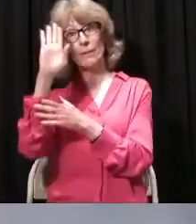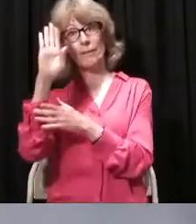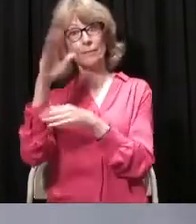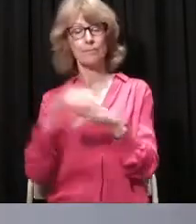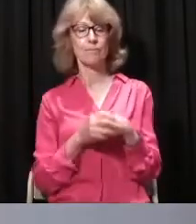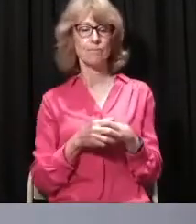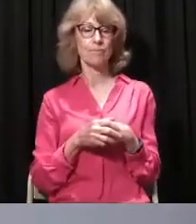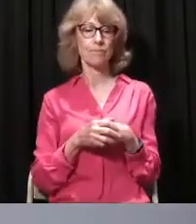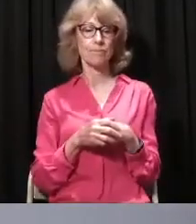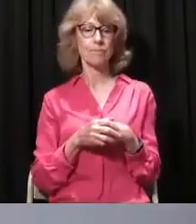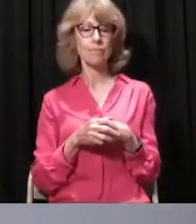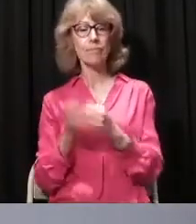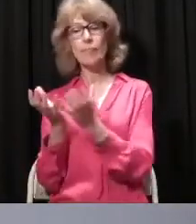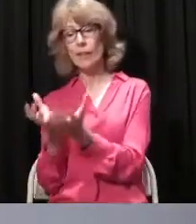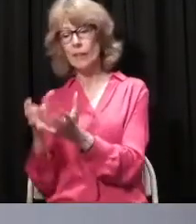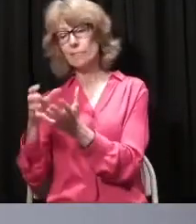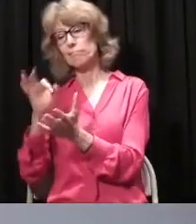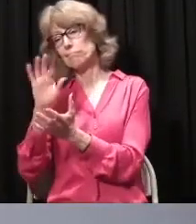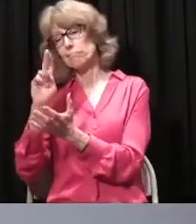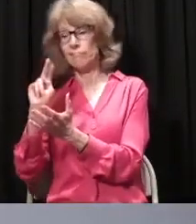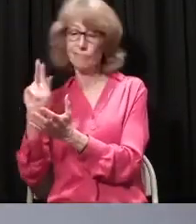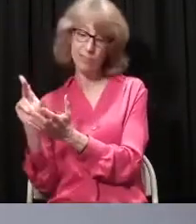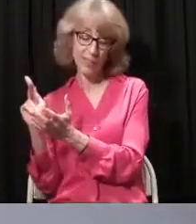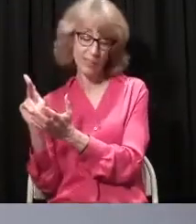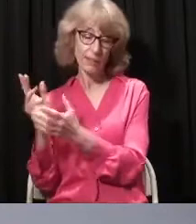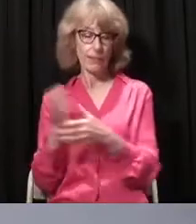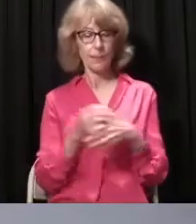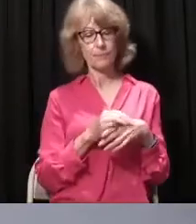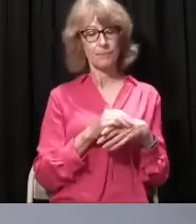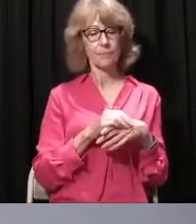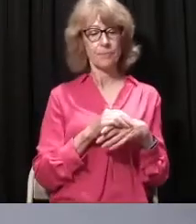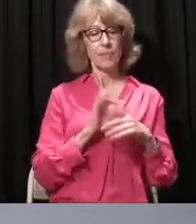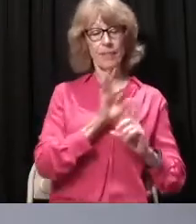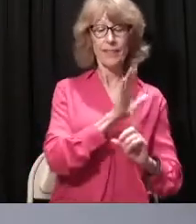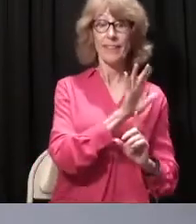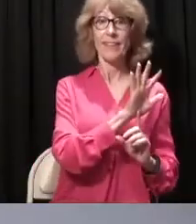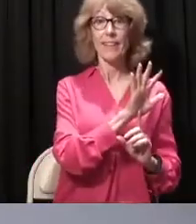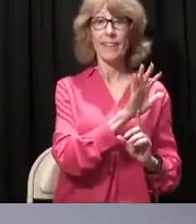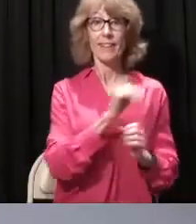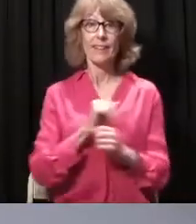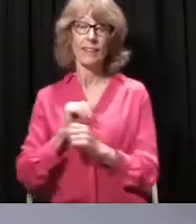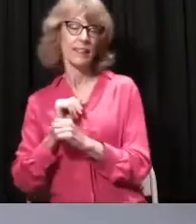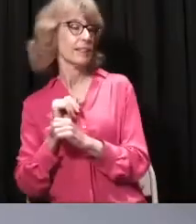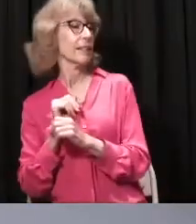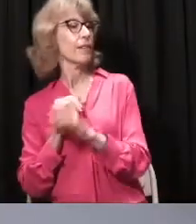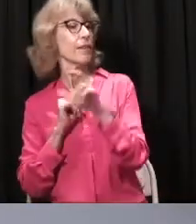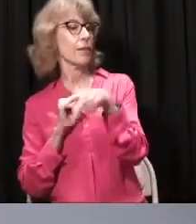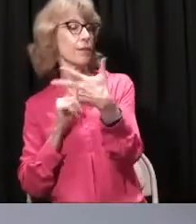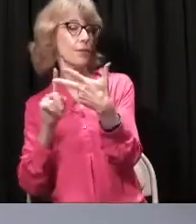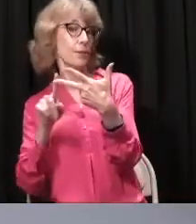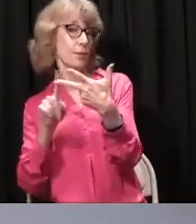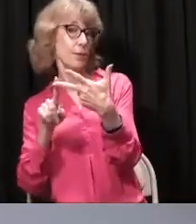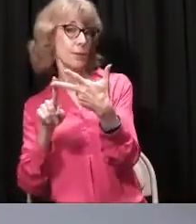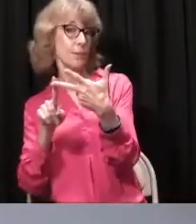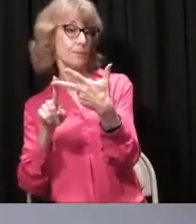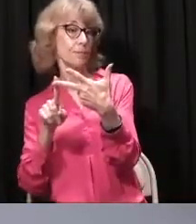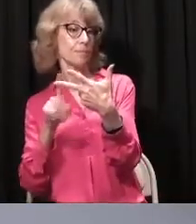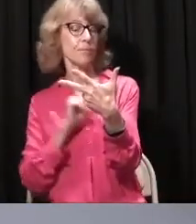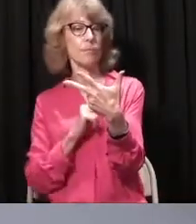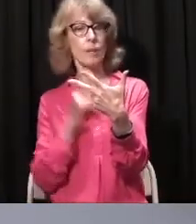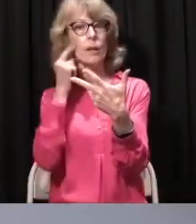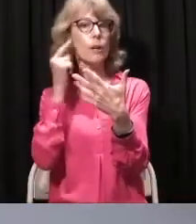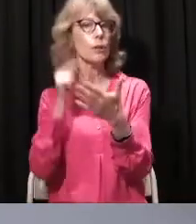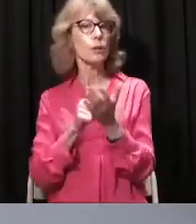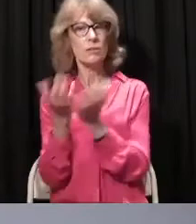funk and the bowl. So first, we got it's open. Second, we got you're connected. And third, I think this is the most important one. If you'll notice in the